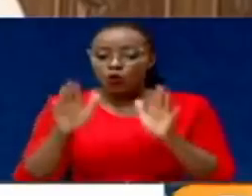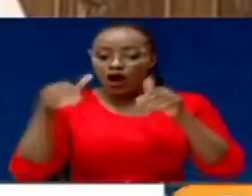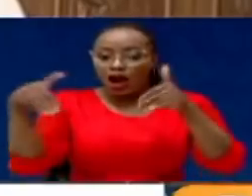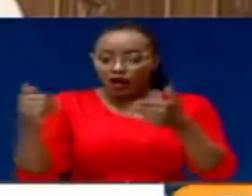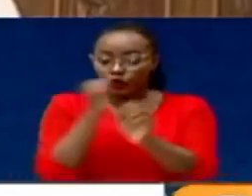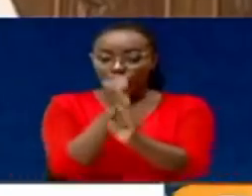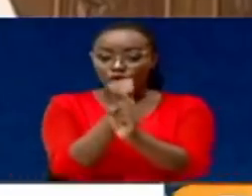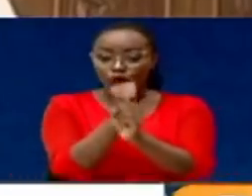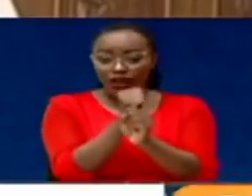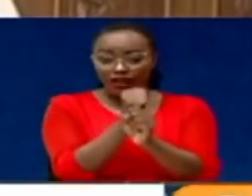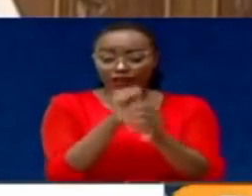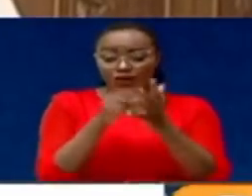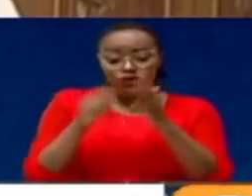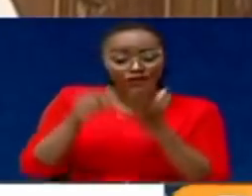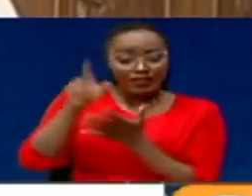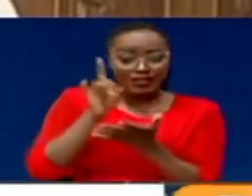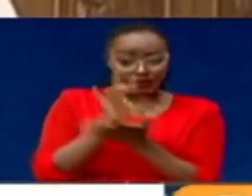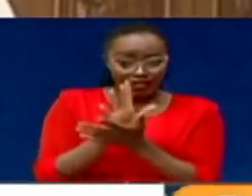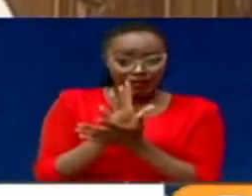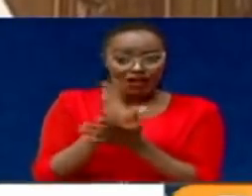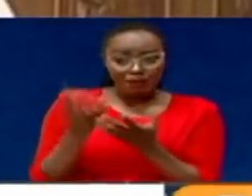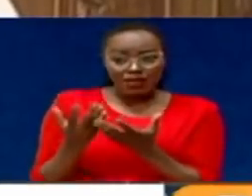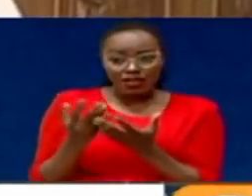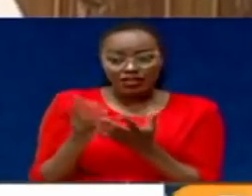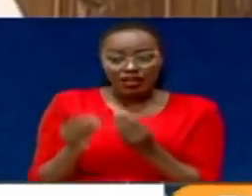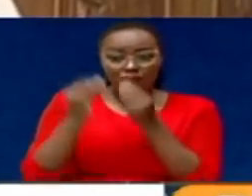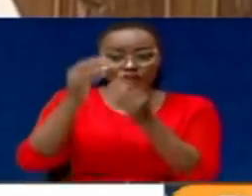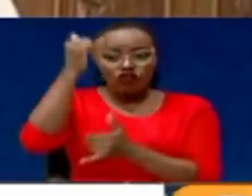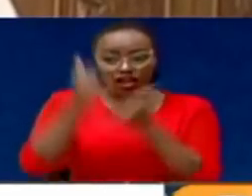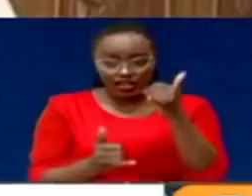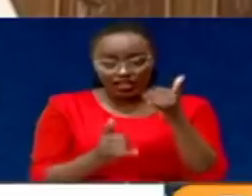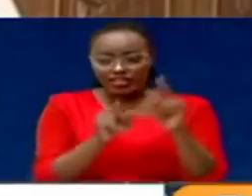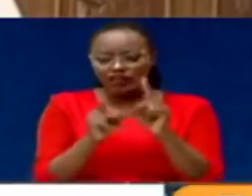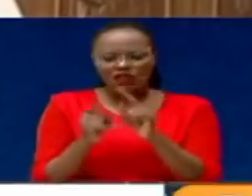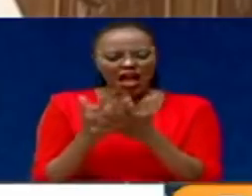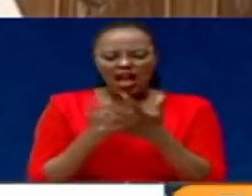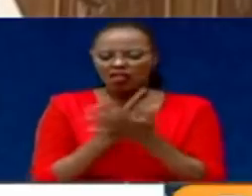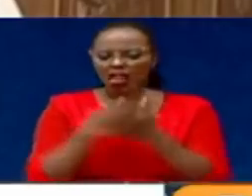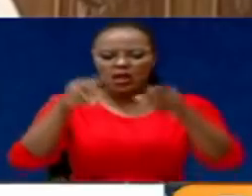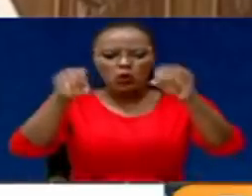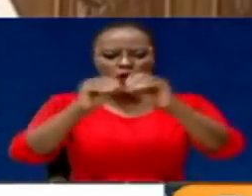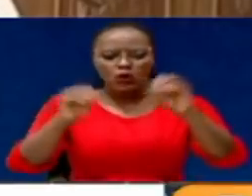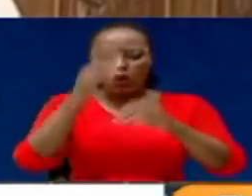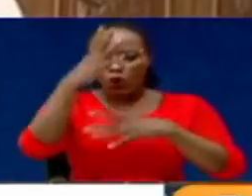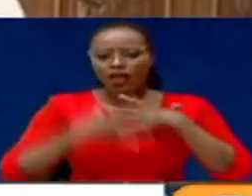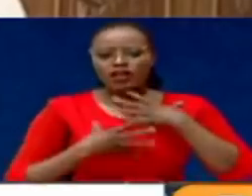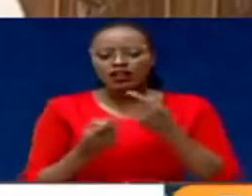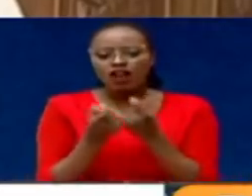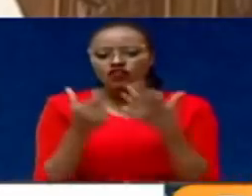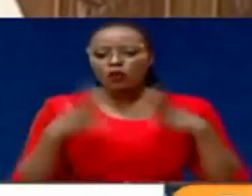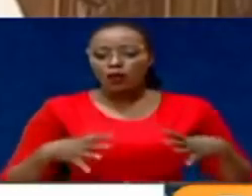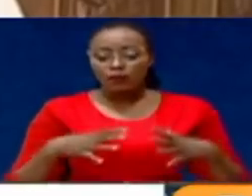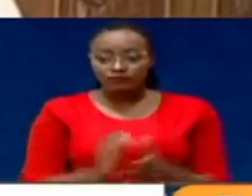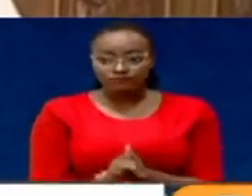of doing things. And so this impeachment I submit finally is not on substance, but it is because of the interest of a few people.